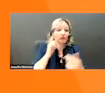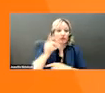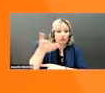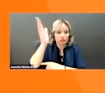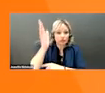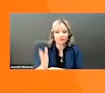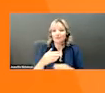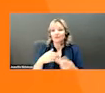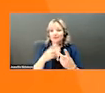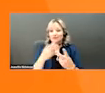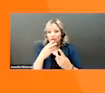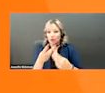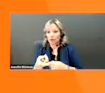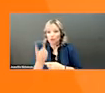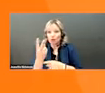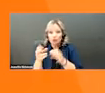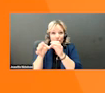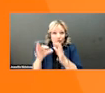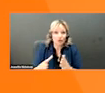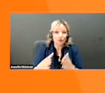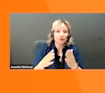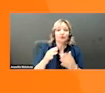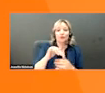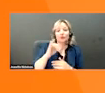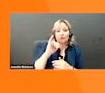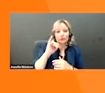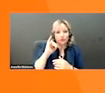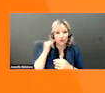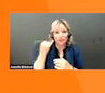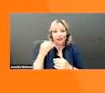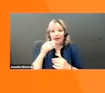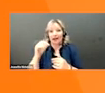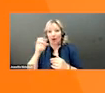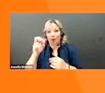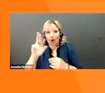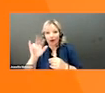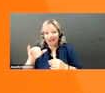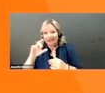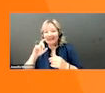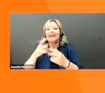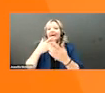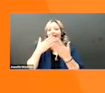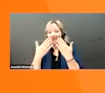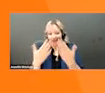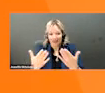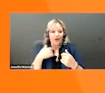and Courtney, to our sponsors, to Sarah, and to all of you here today. Thanks so much for